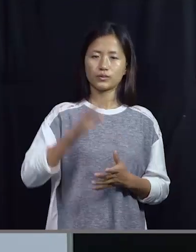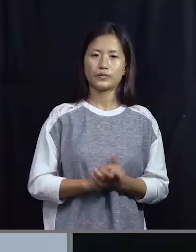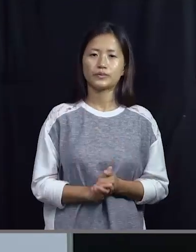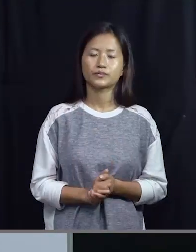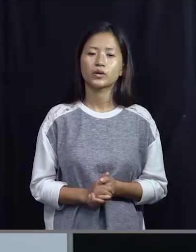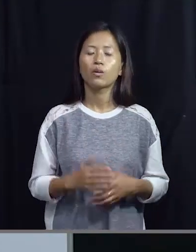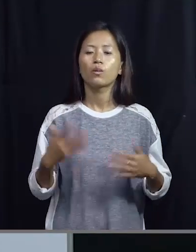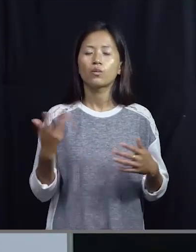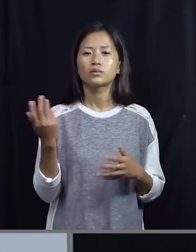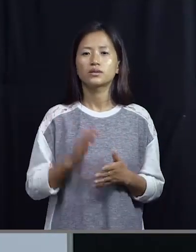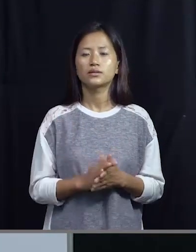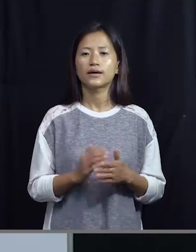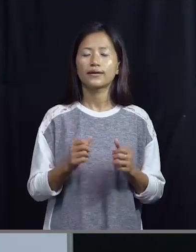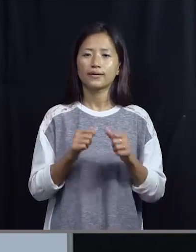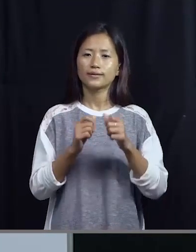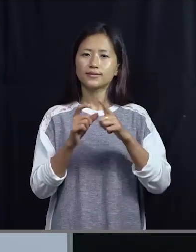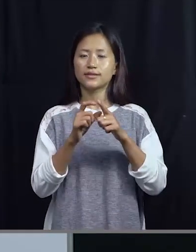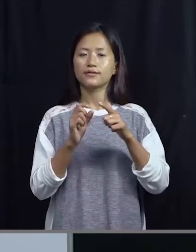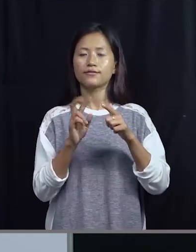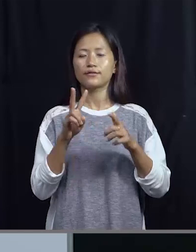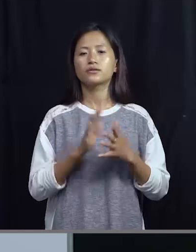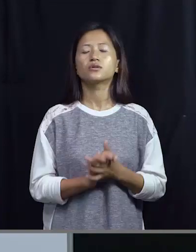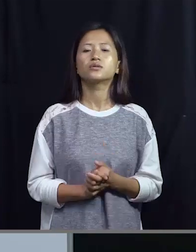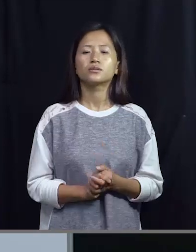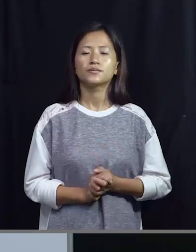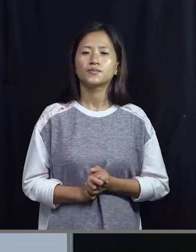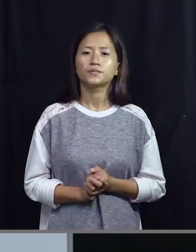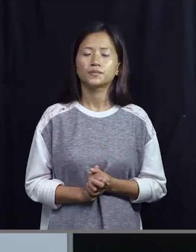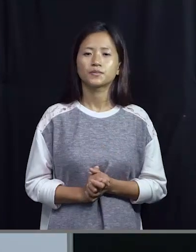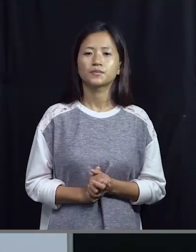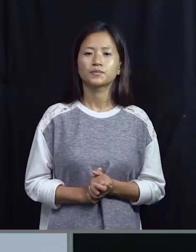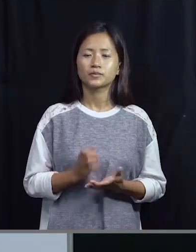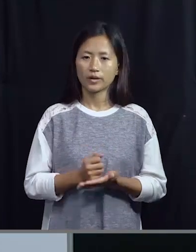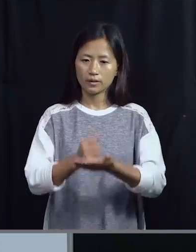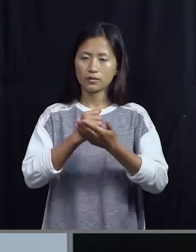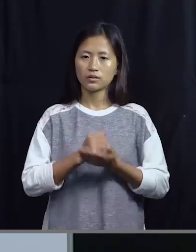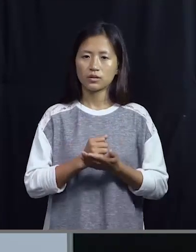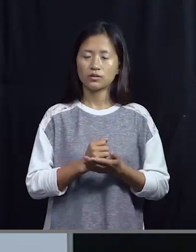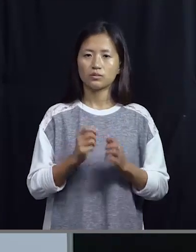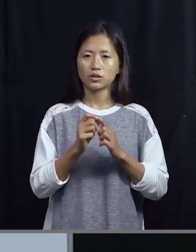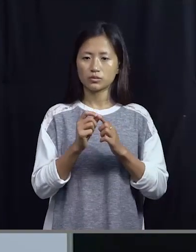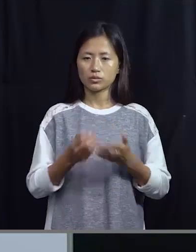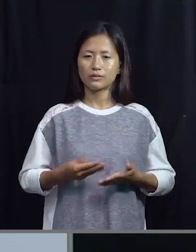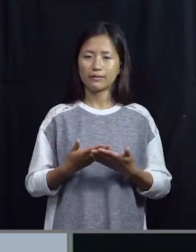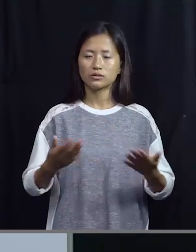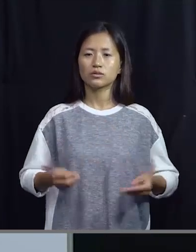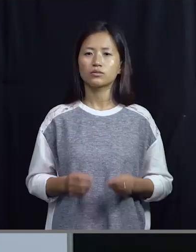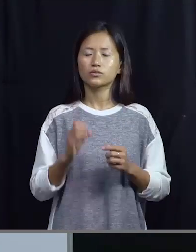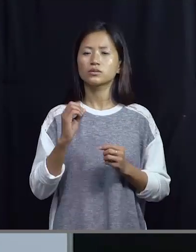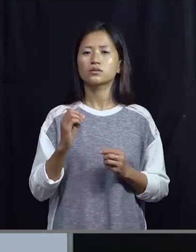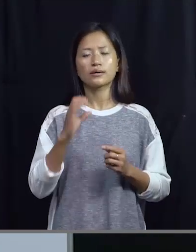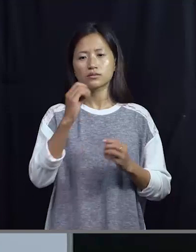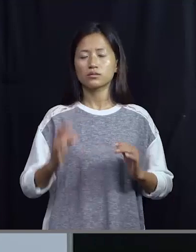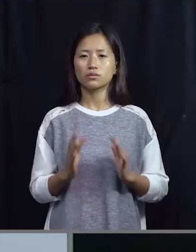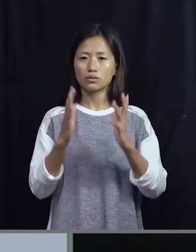are the advantages? What are the advantages? You know what are the advantages, right? It will help in mass production of your crops. It will help